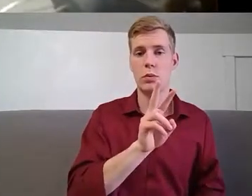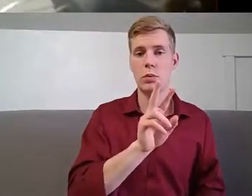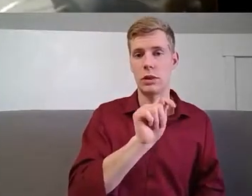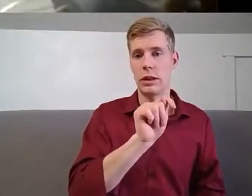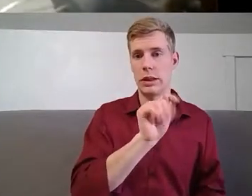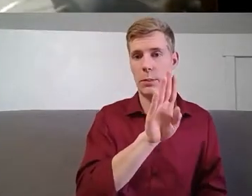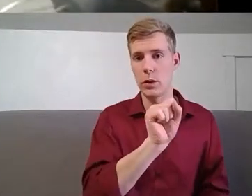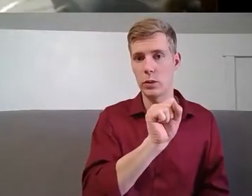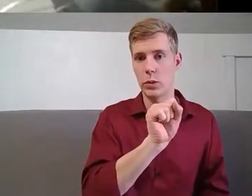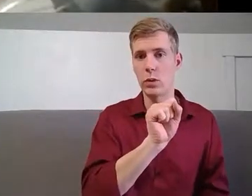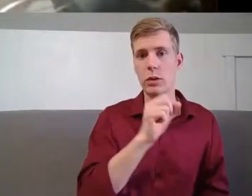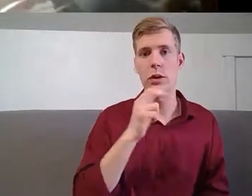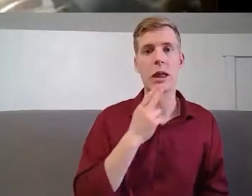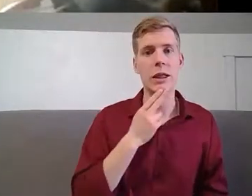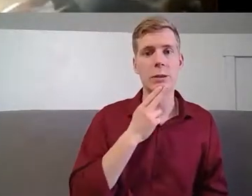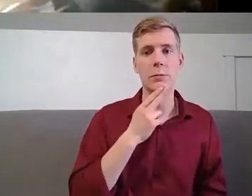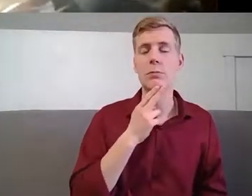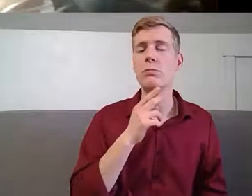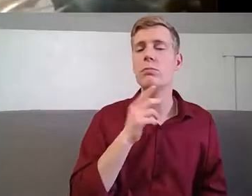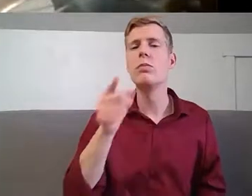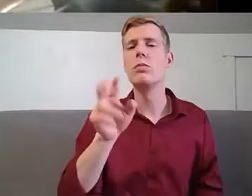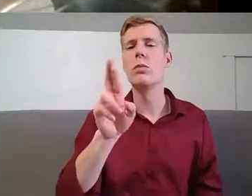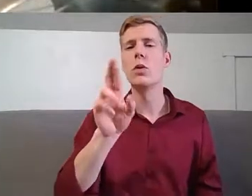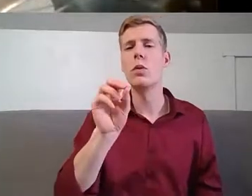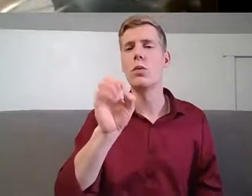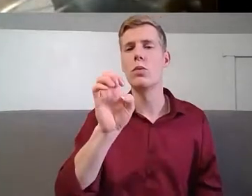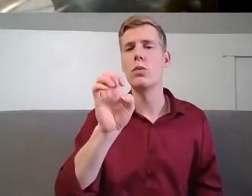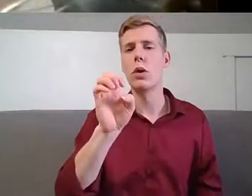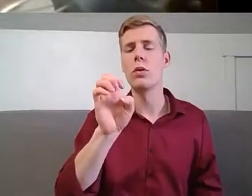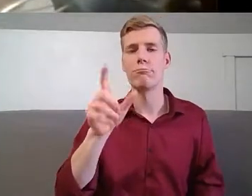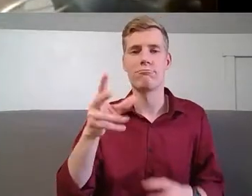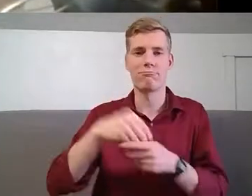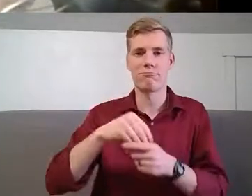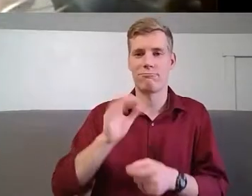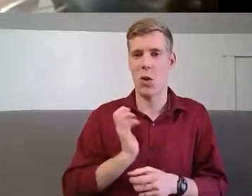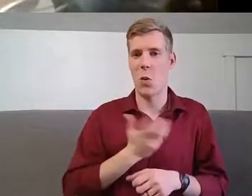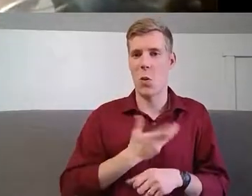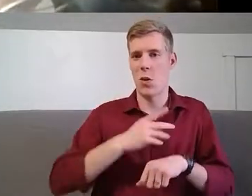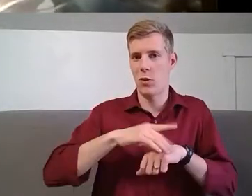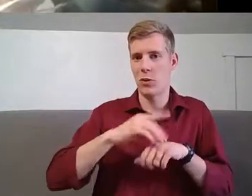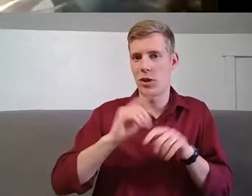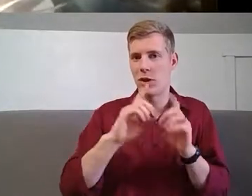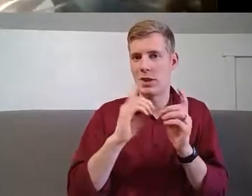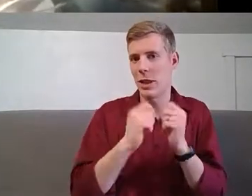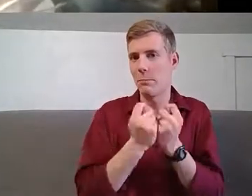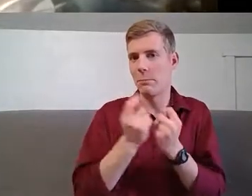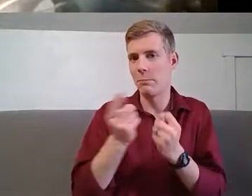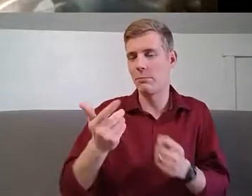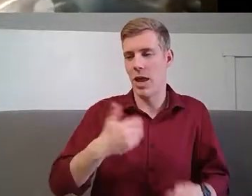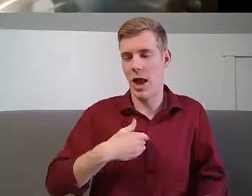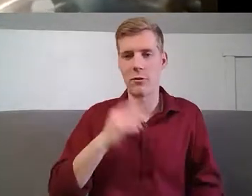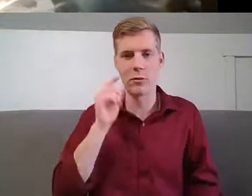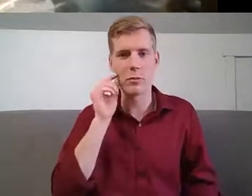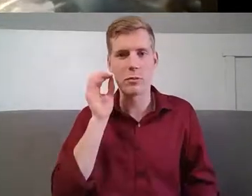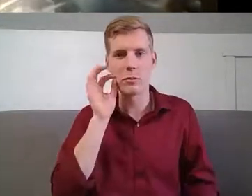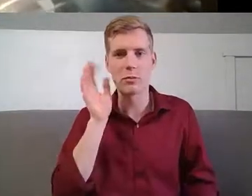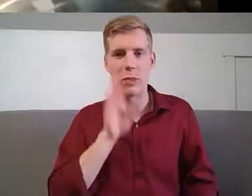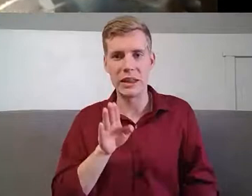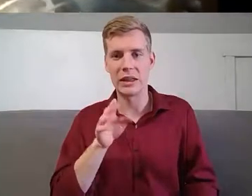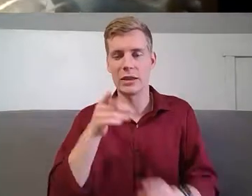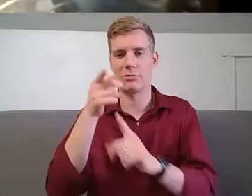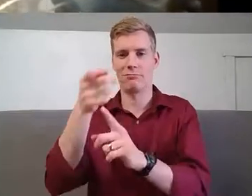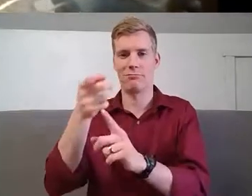And Rose Turnbow, who is on our doTerra team, she has bees, and this honey is